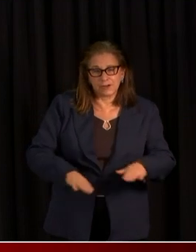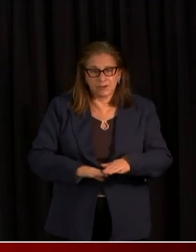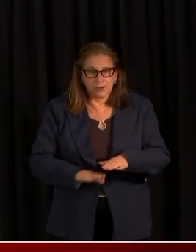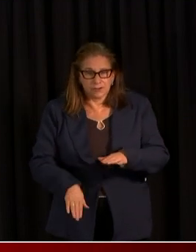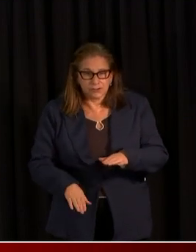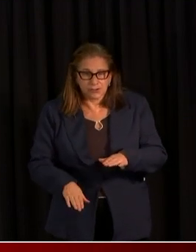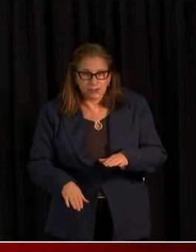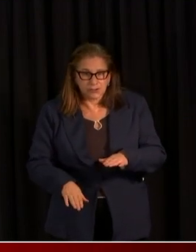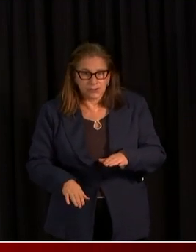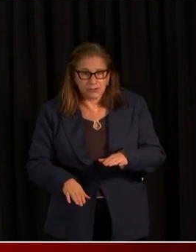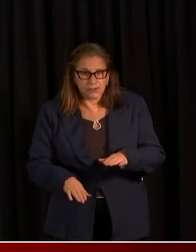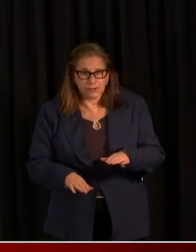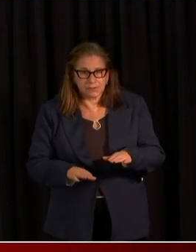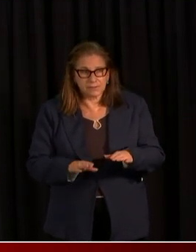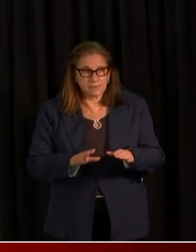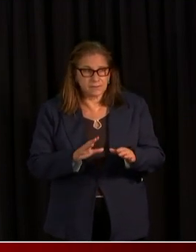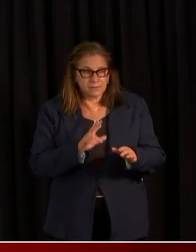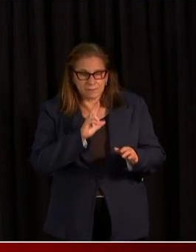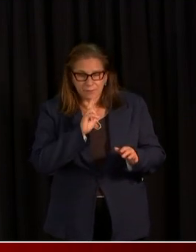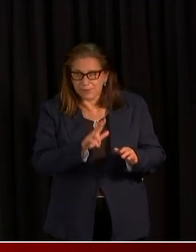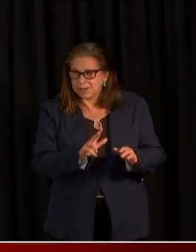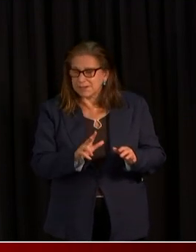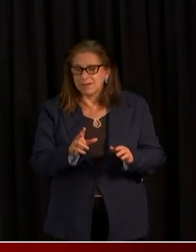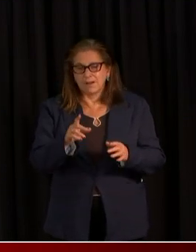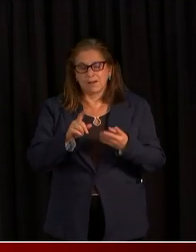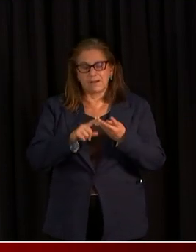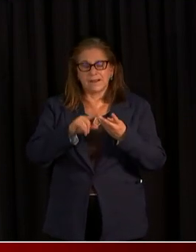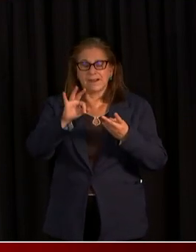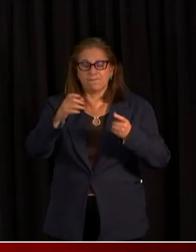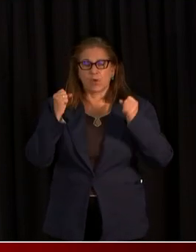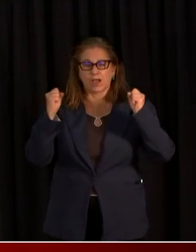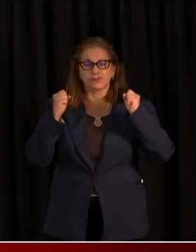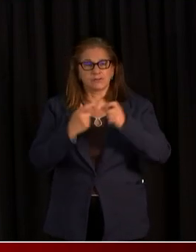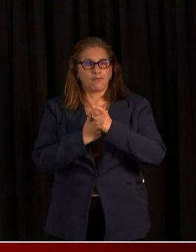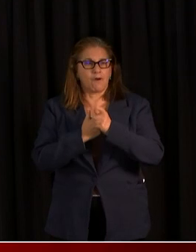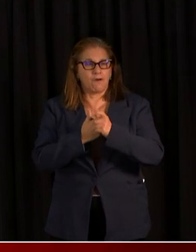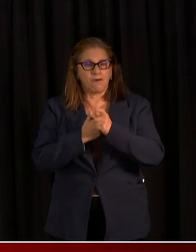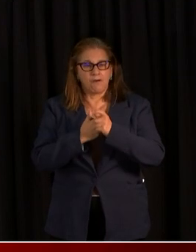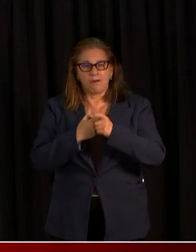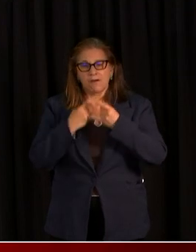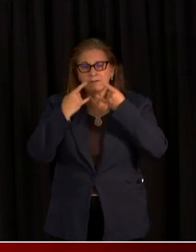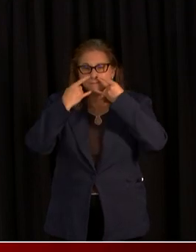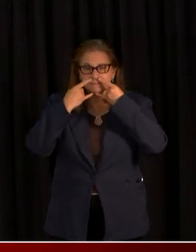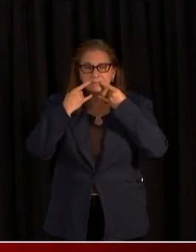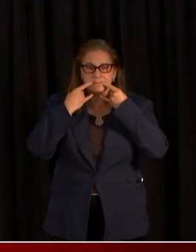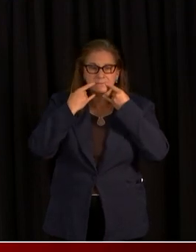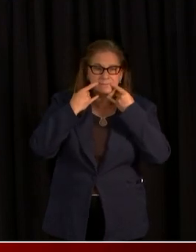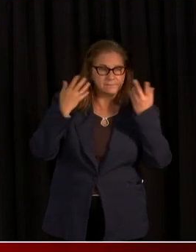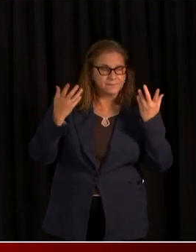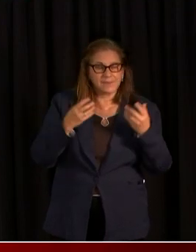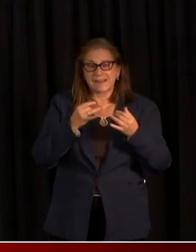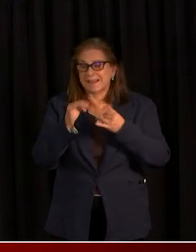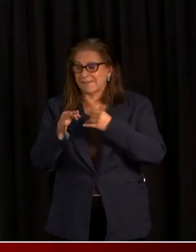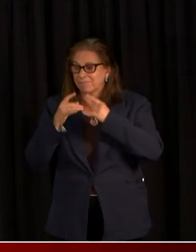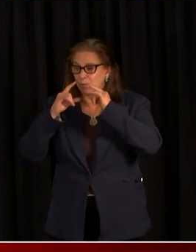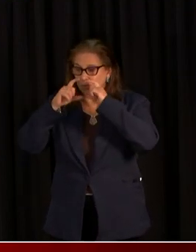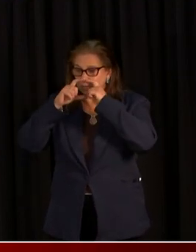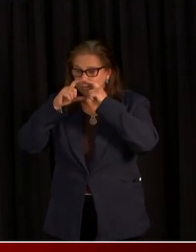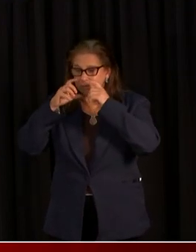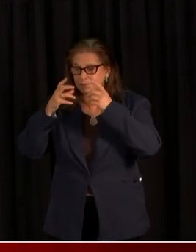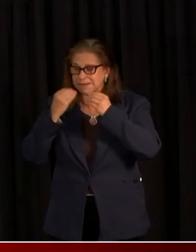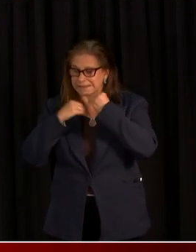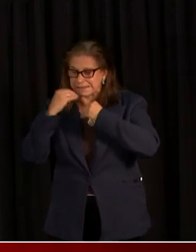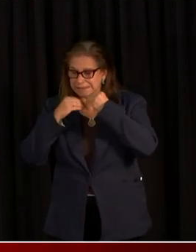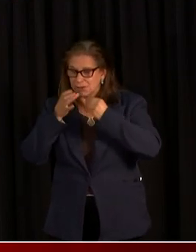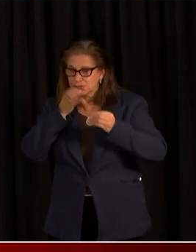vigorously exercising, if you are actively eating or drinking, or if you're in an enclosed office alone and